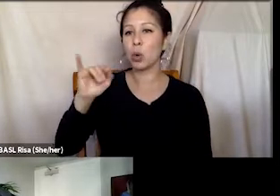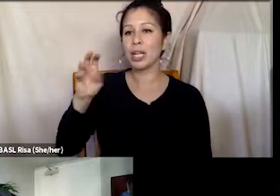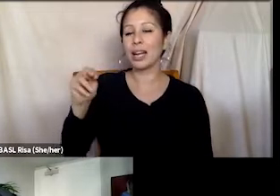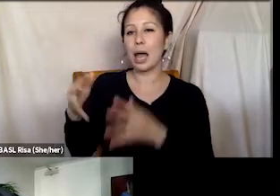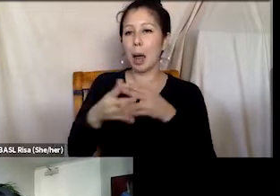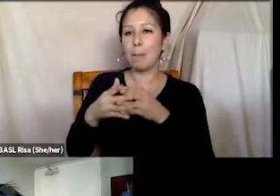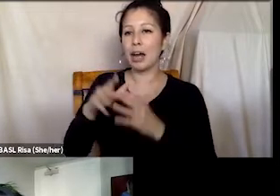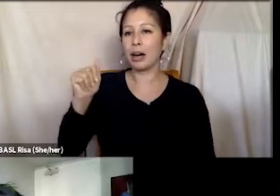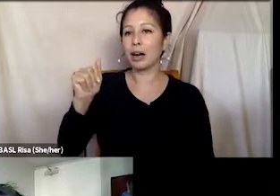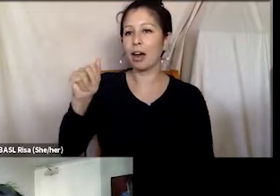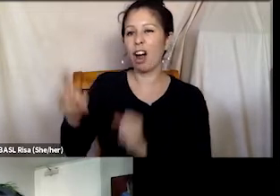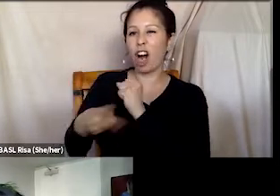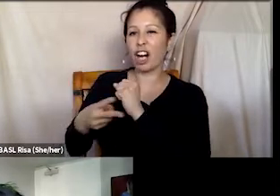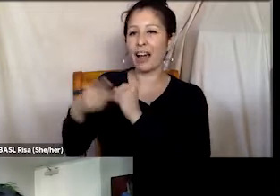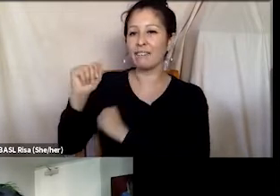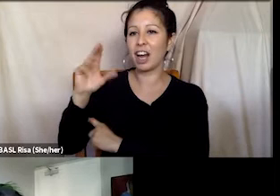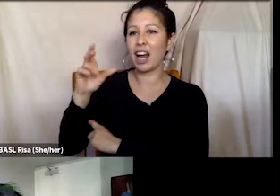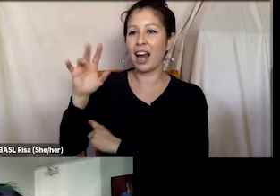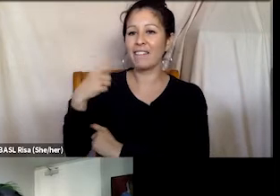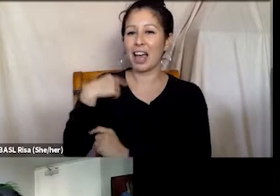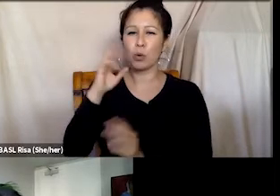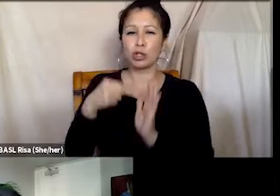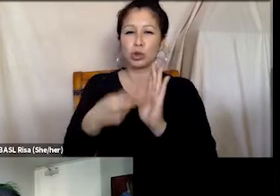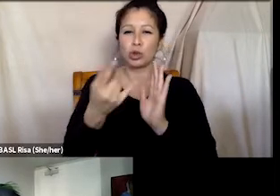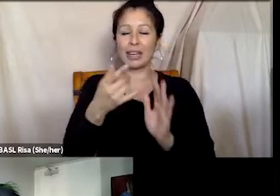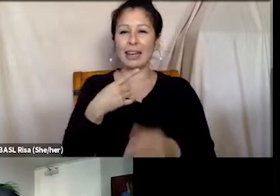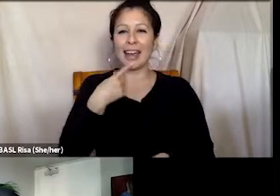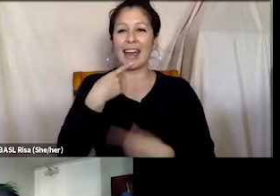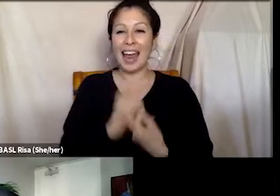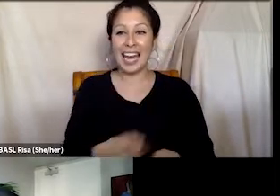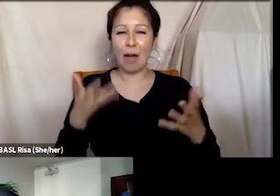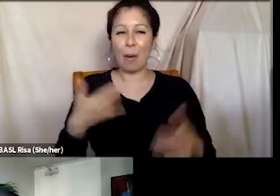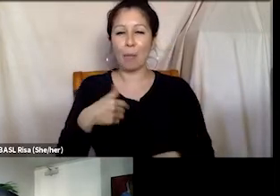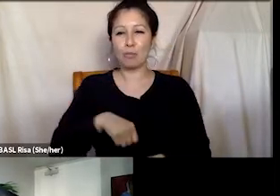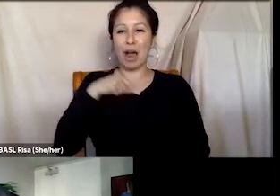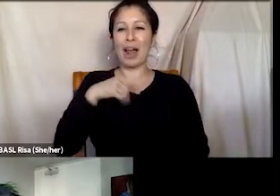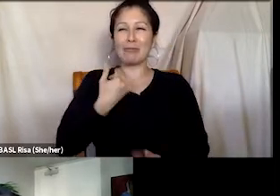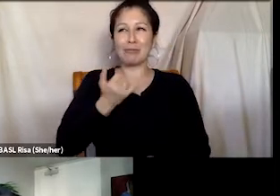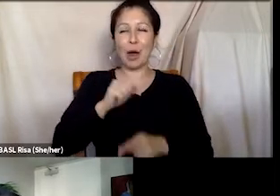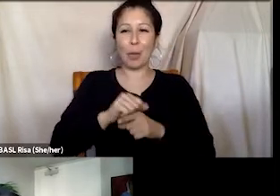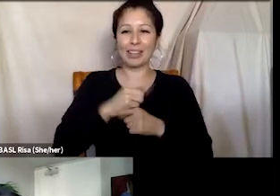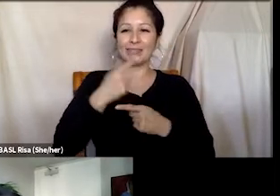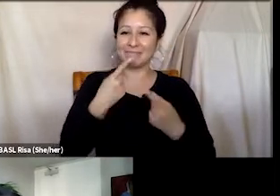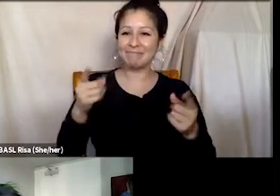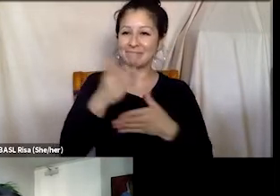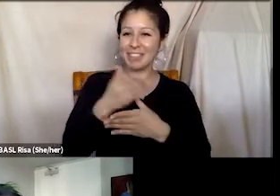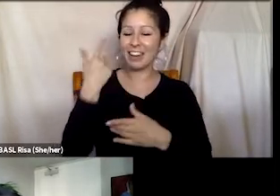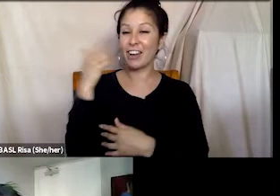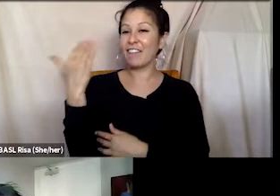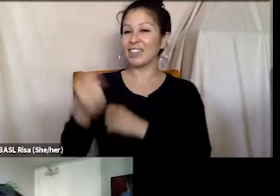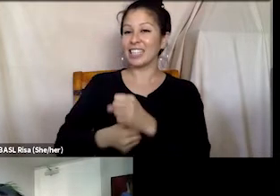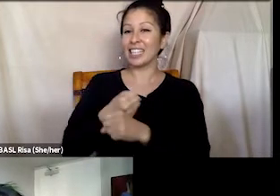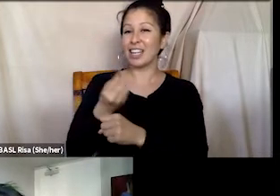show you. And I'm really proud of that. And I'm trying to practice announcing what I'm proud of. So for 15 years